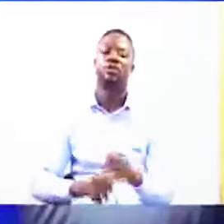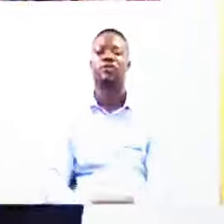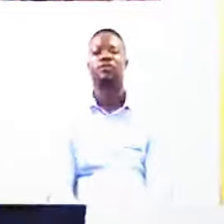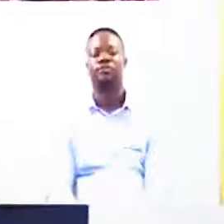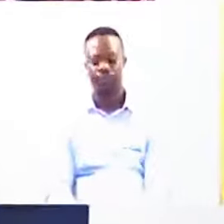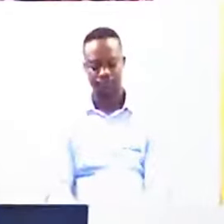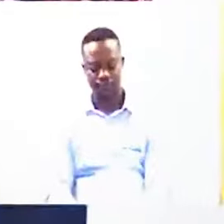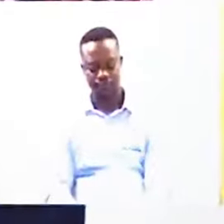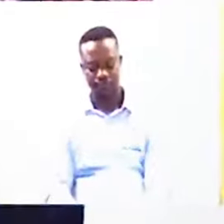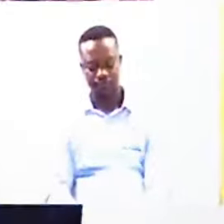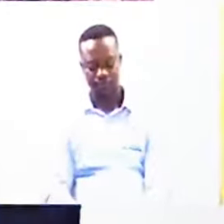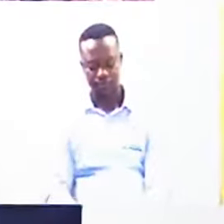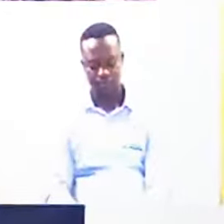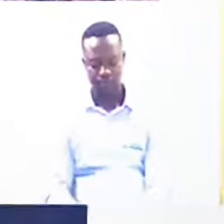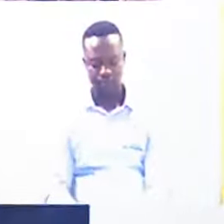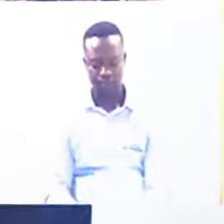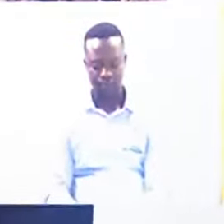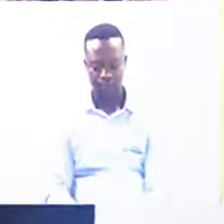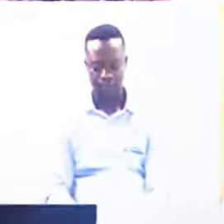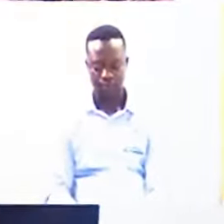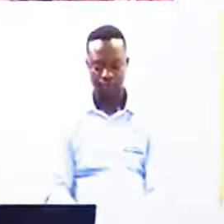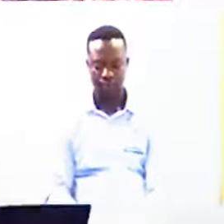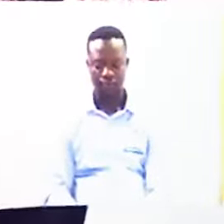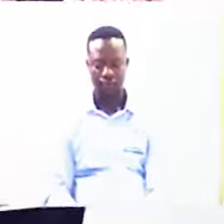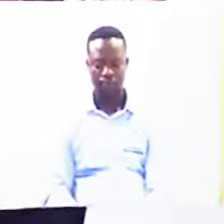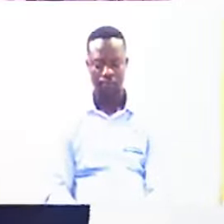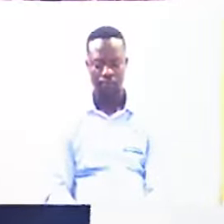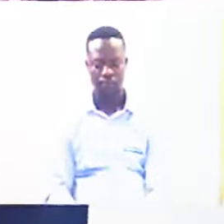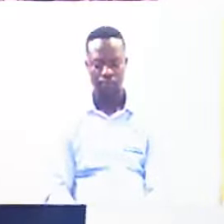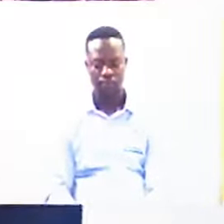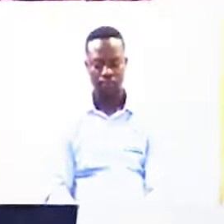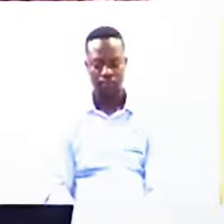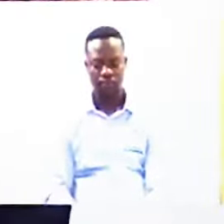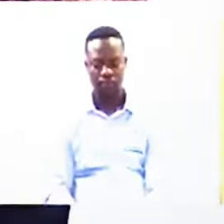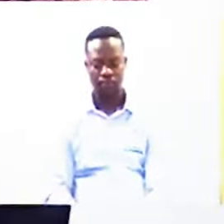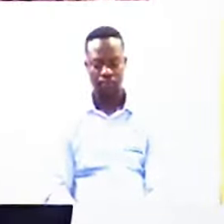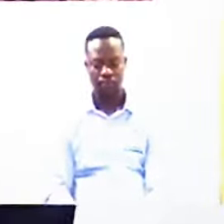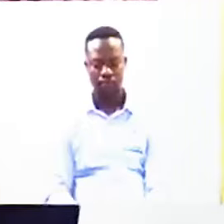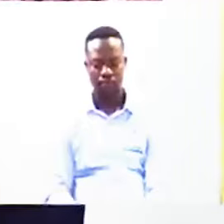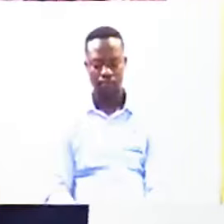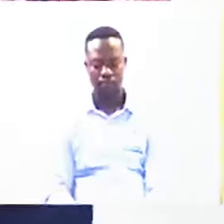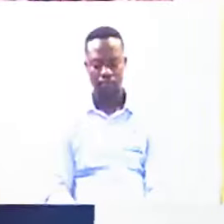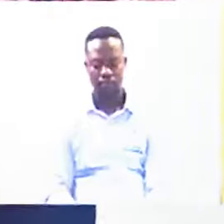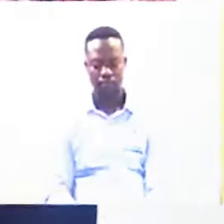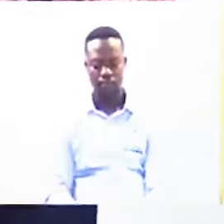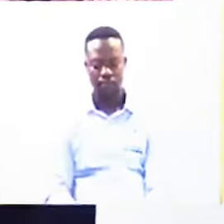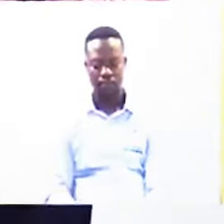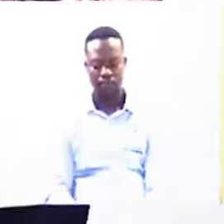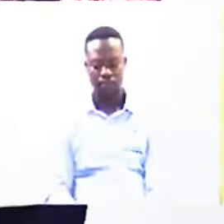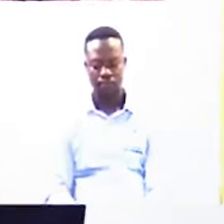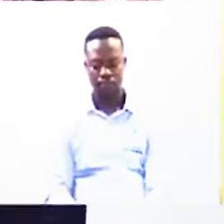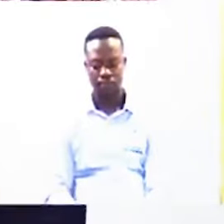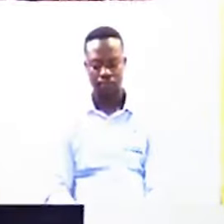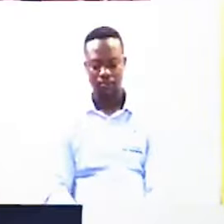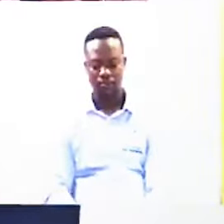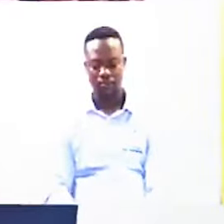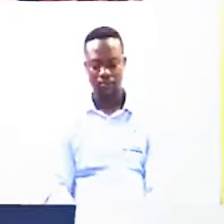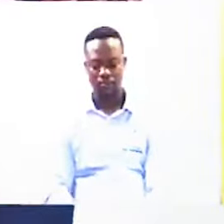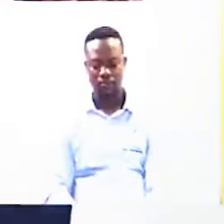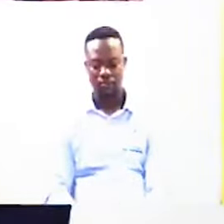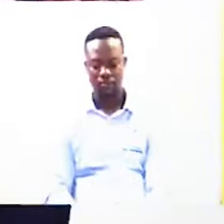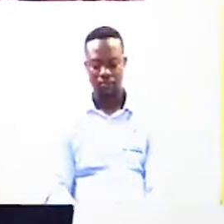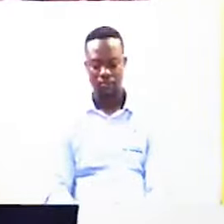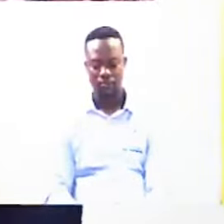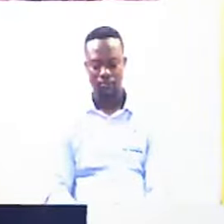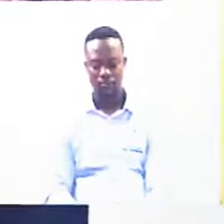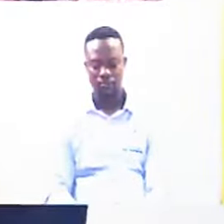afa nipa na me pese me twetwe won eba mafa ana onyankopon a ana se me hwehwe se me so